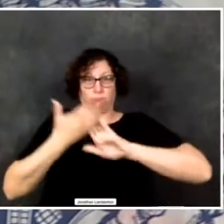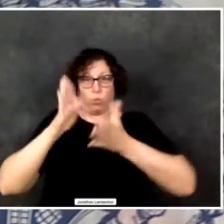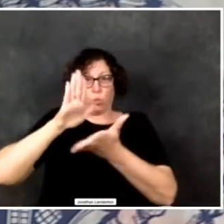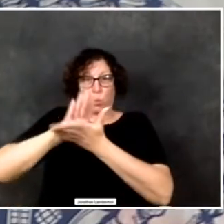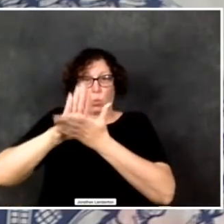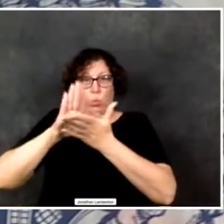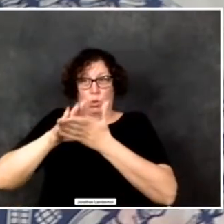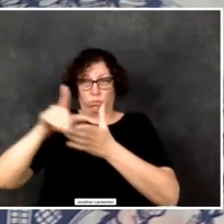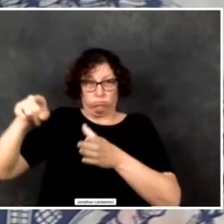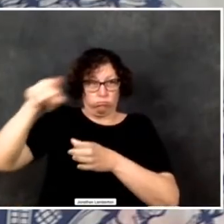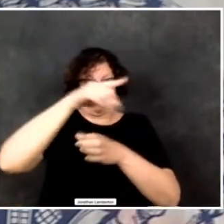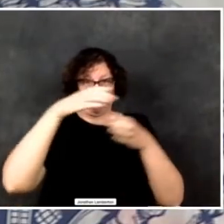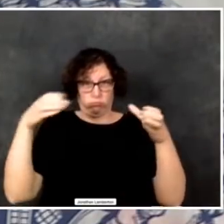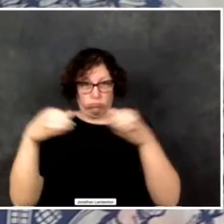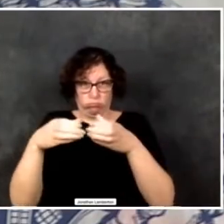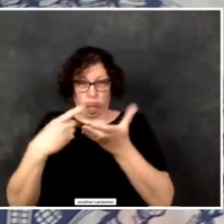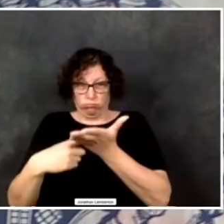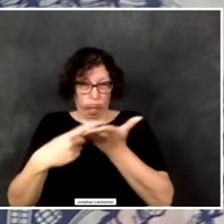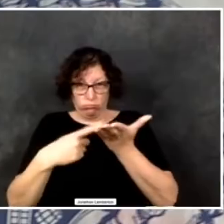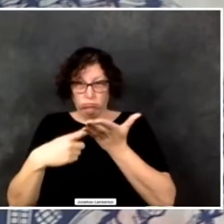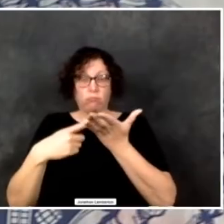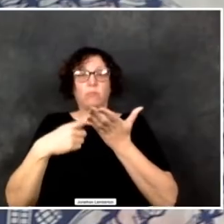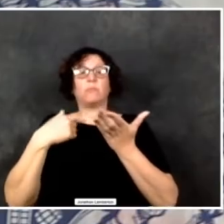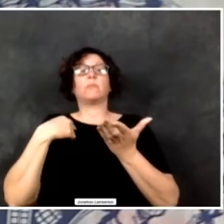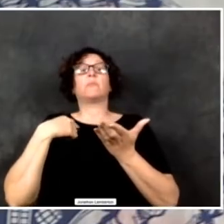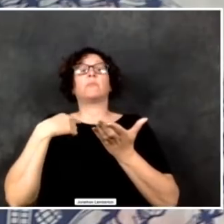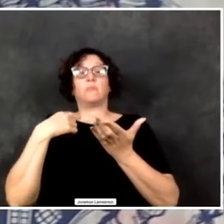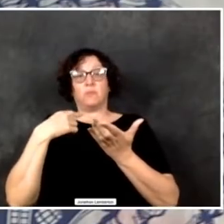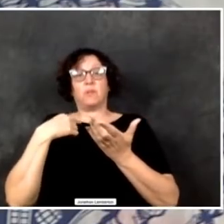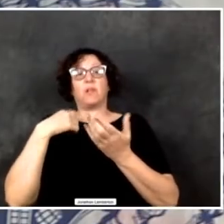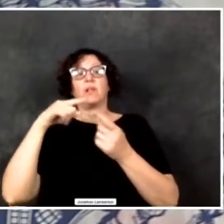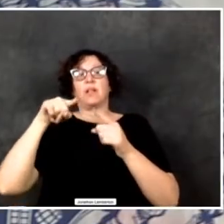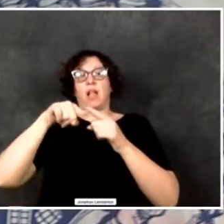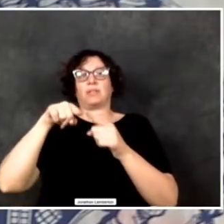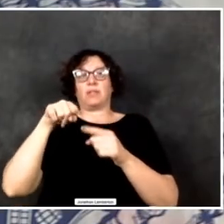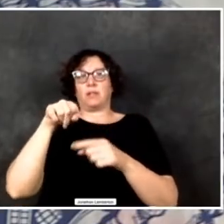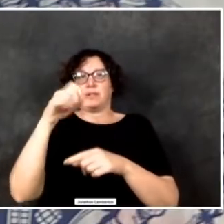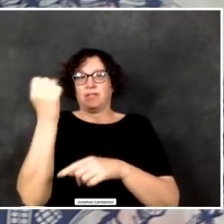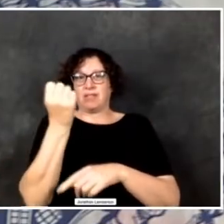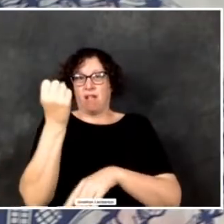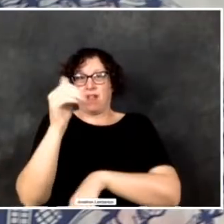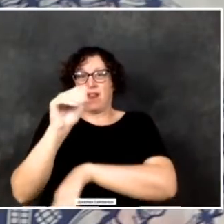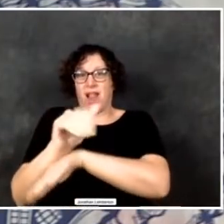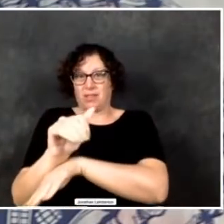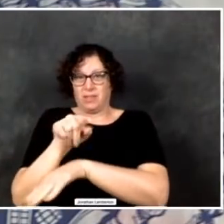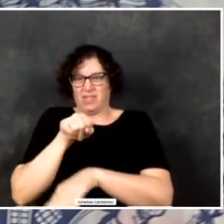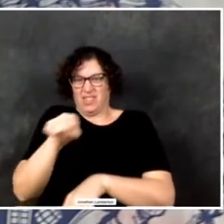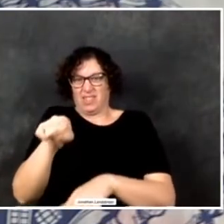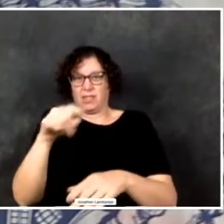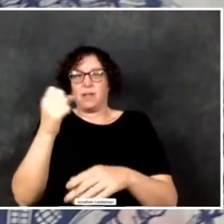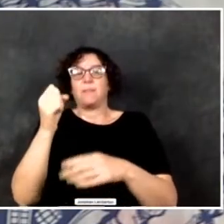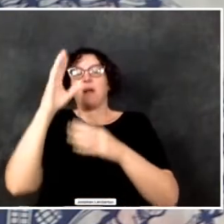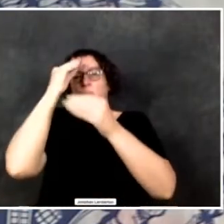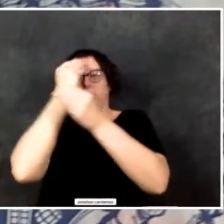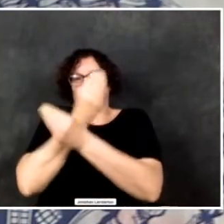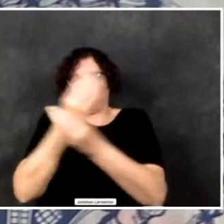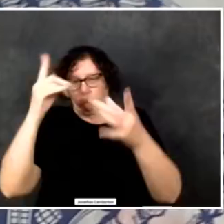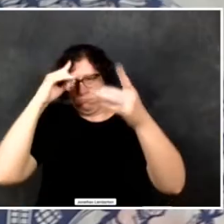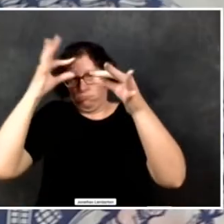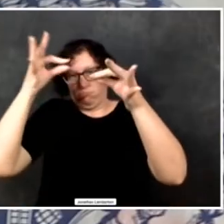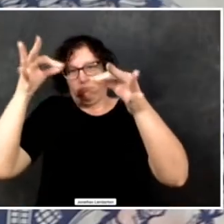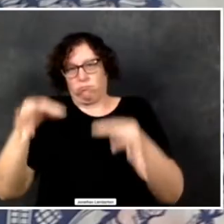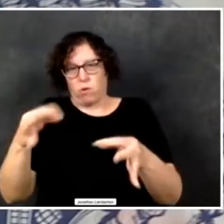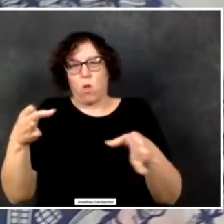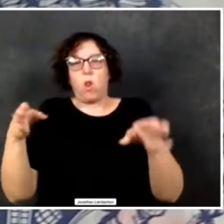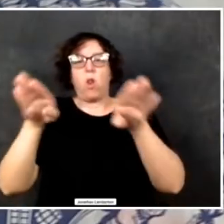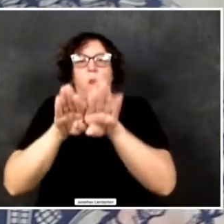through to Friday evening, and we came to the firm conclusion that this was the only thing possible, honestly, the only right thing